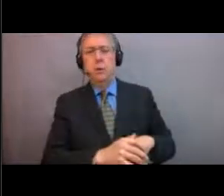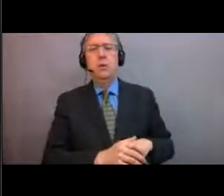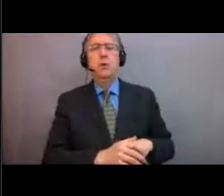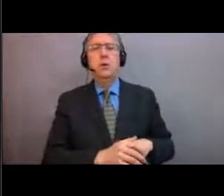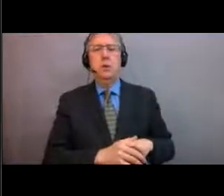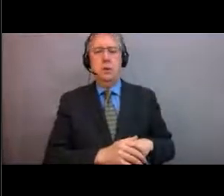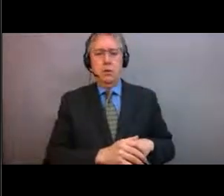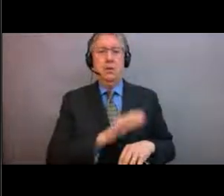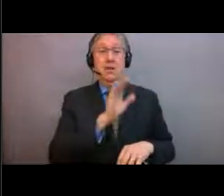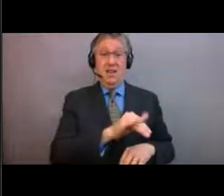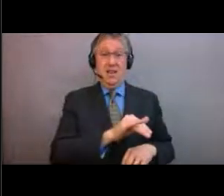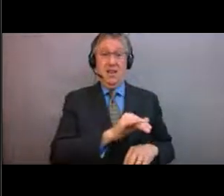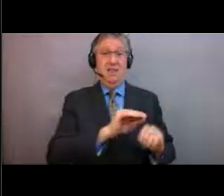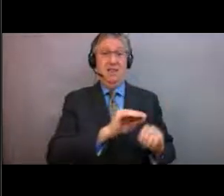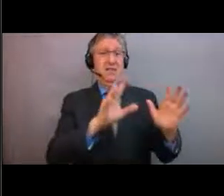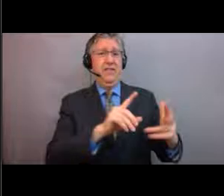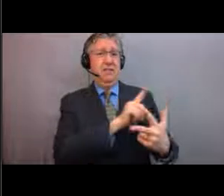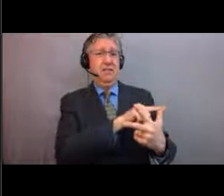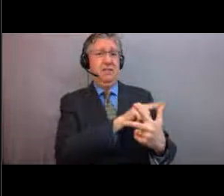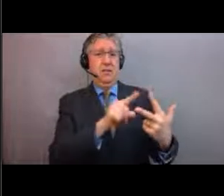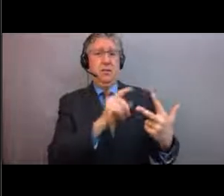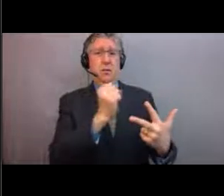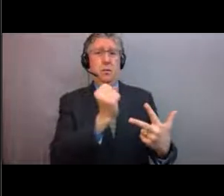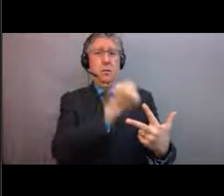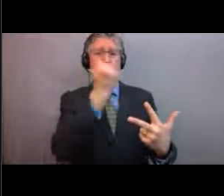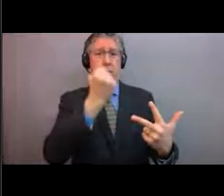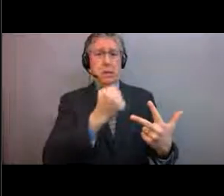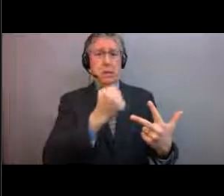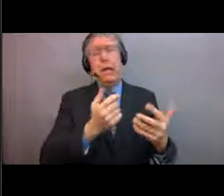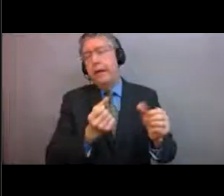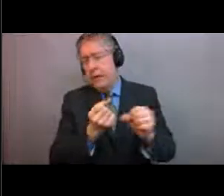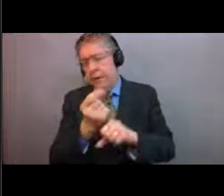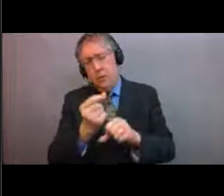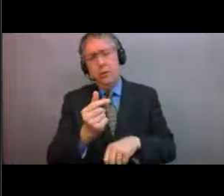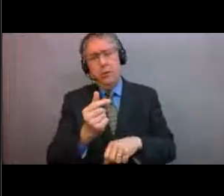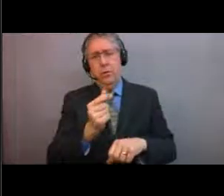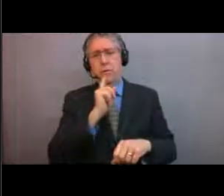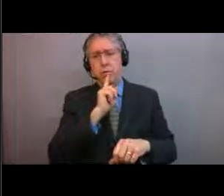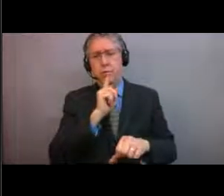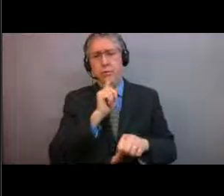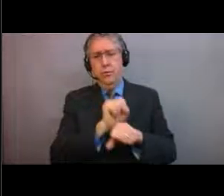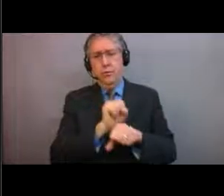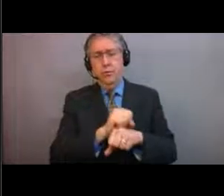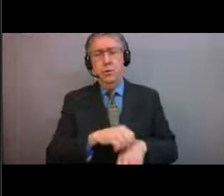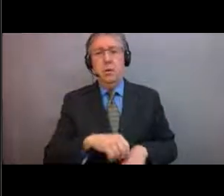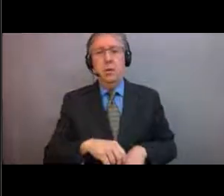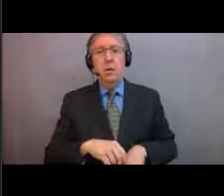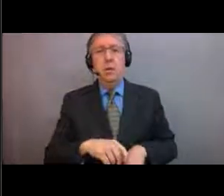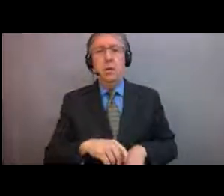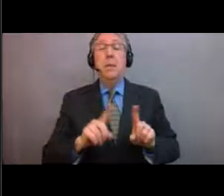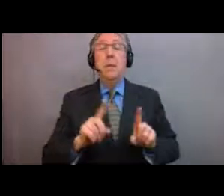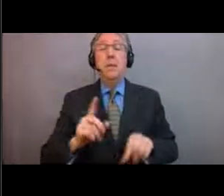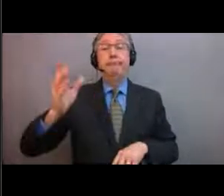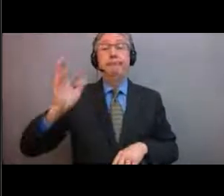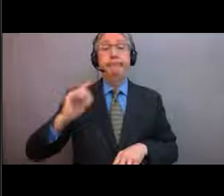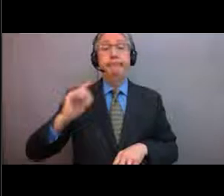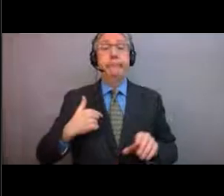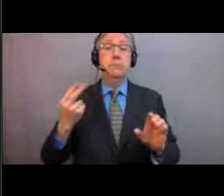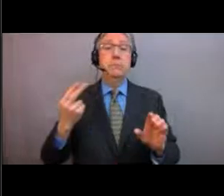clearly reflected in the papers that were chosen this year and every year. But you also might recall when I first got here, I asked you to focus on